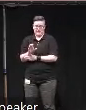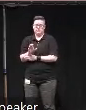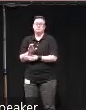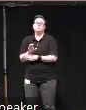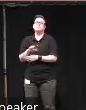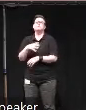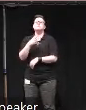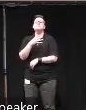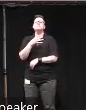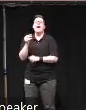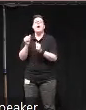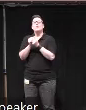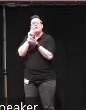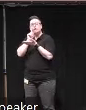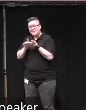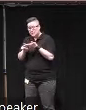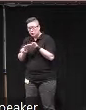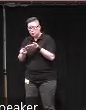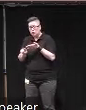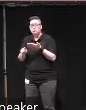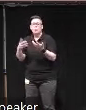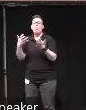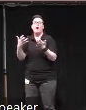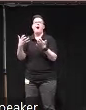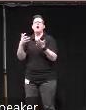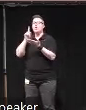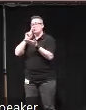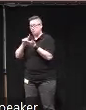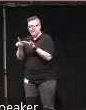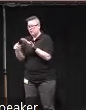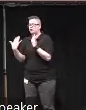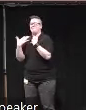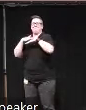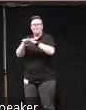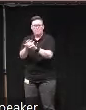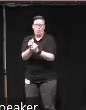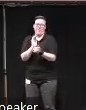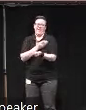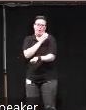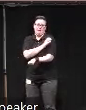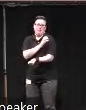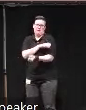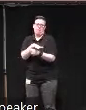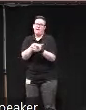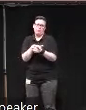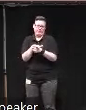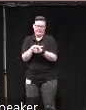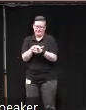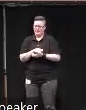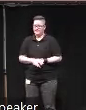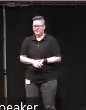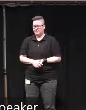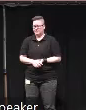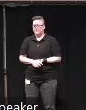to, for the research, we really want to be able to integrate research into our clinical areas that